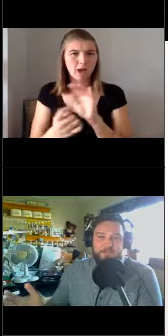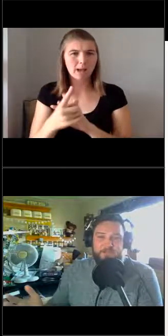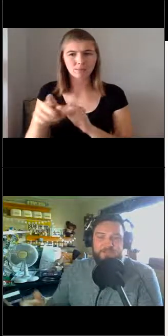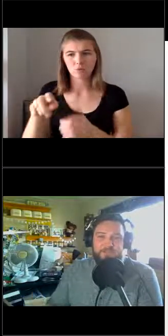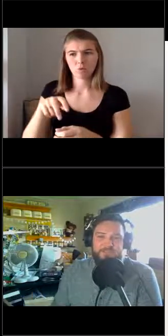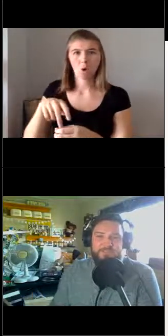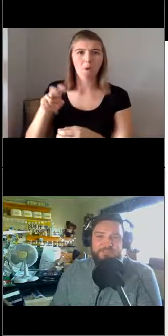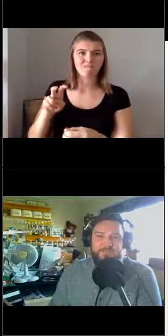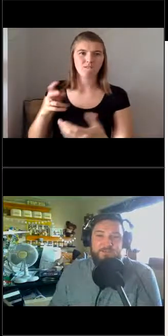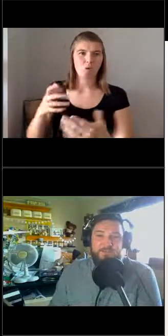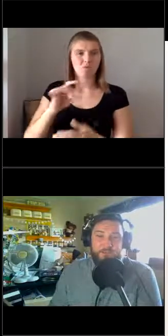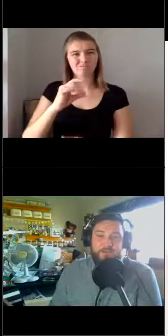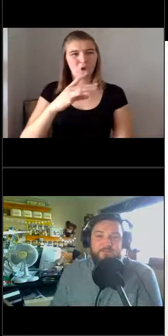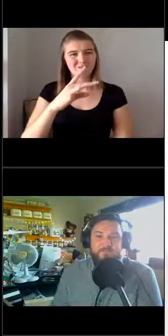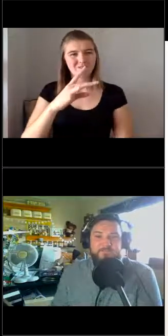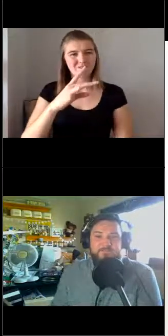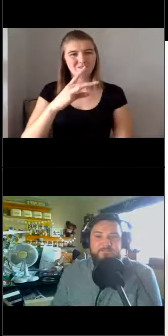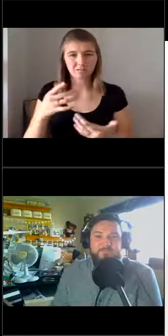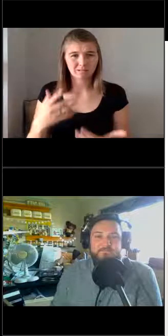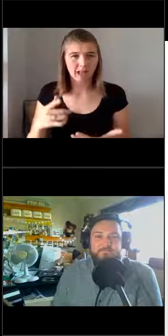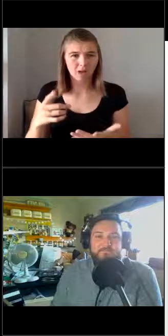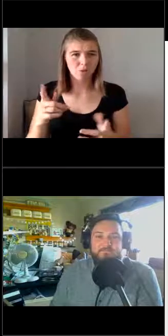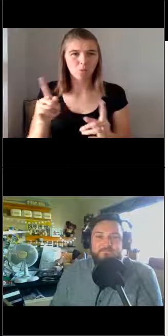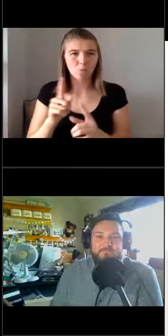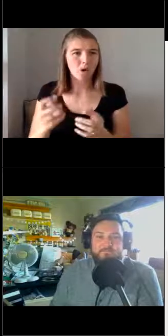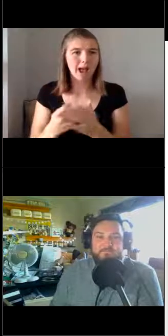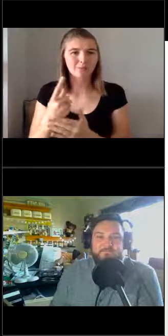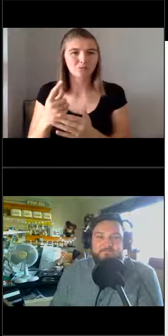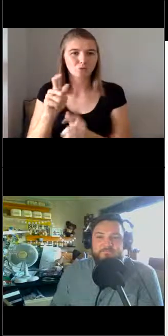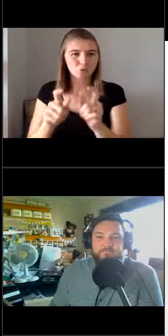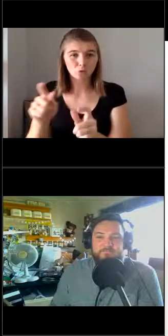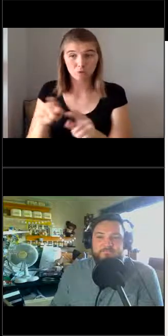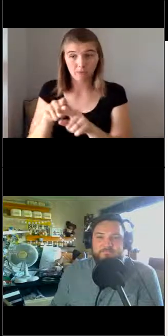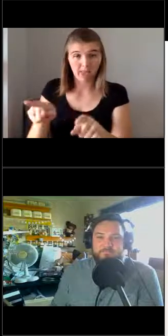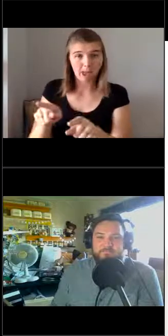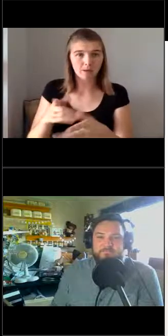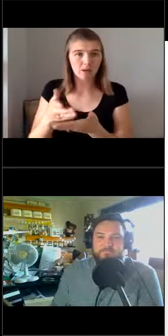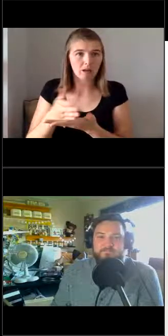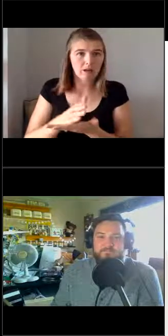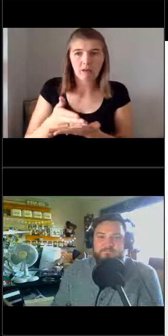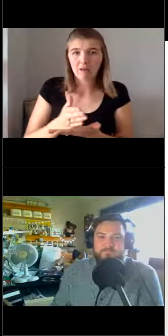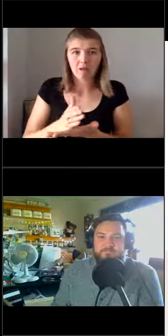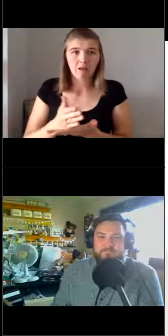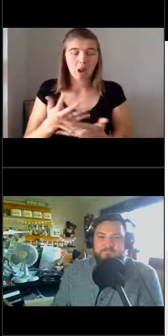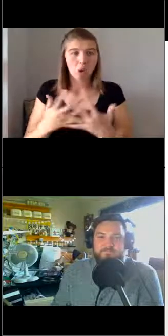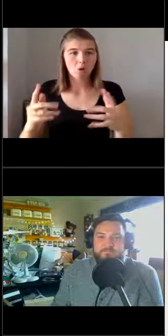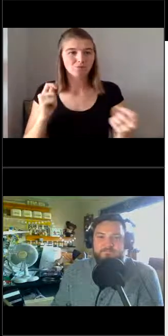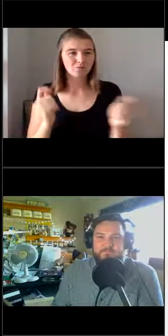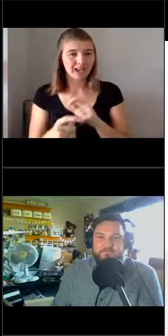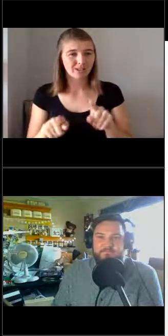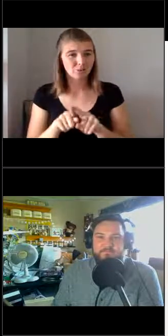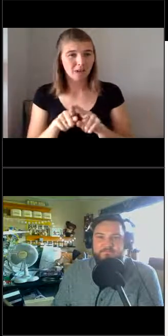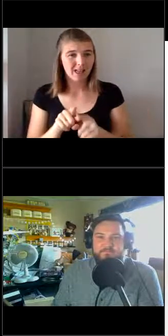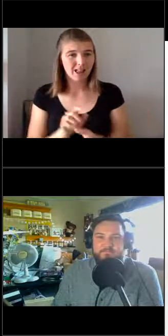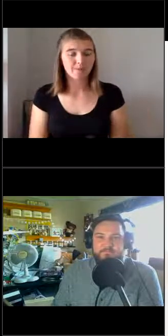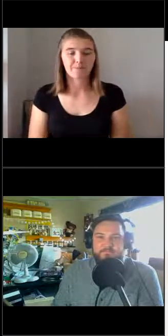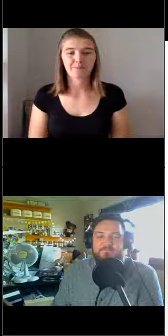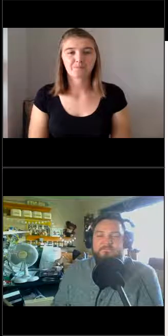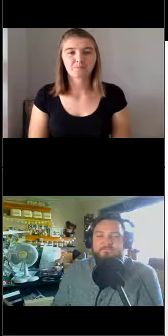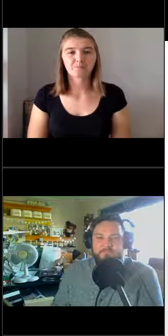sort of tumultuous changes that you have. Yes, so definitely. But during my 3 years at